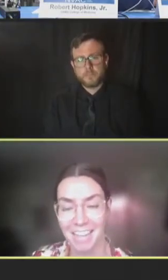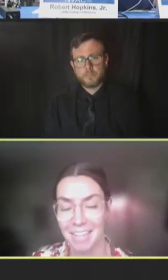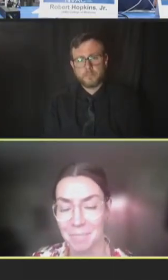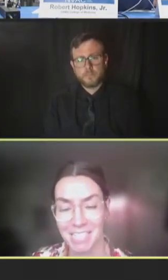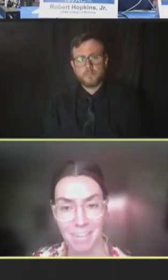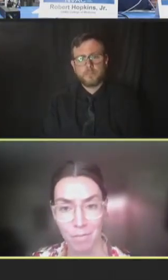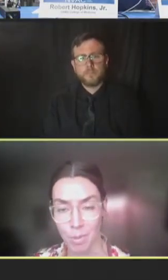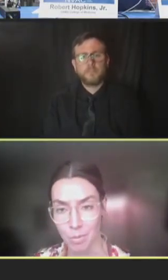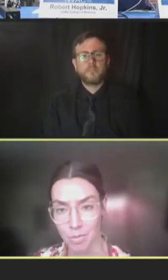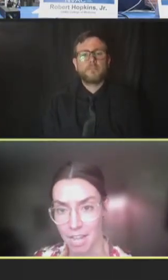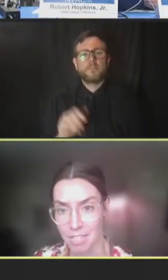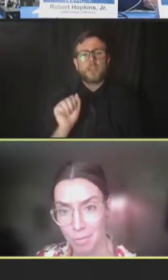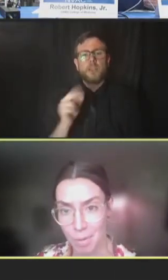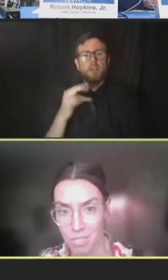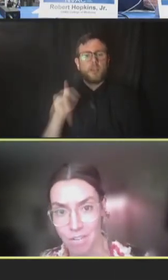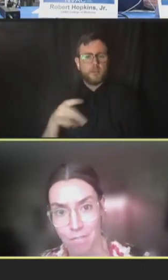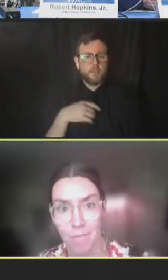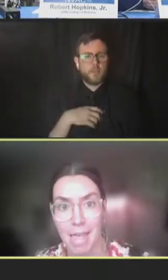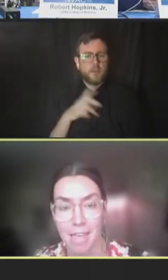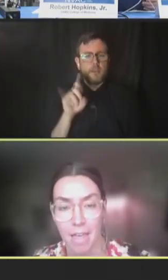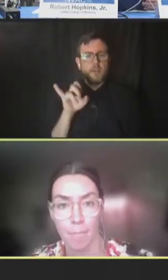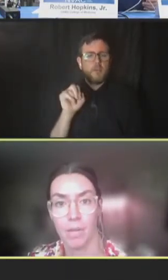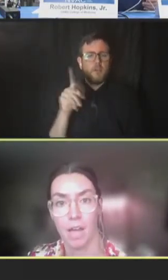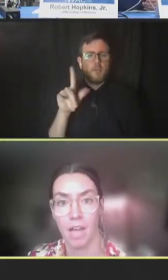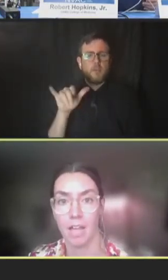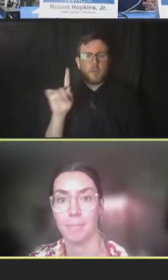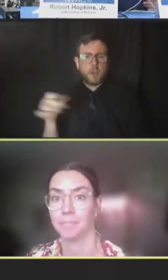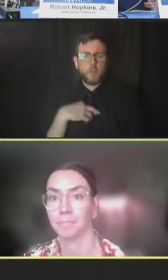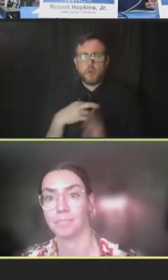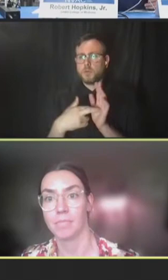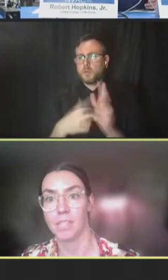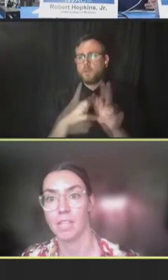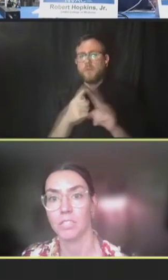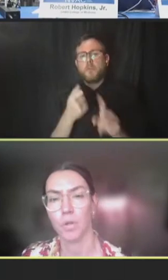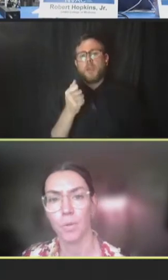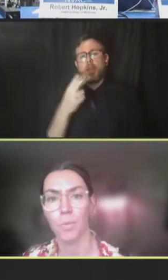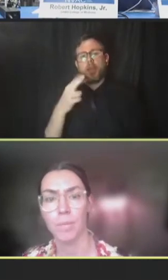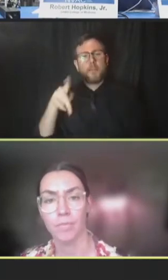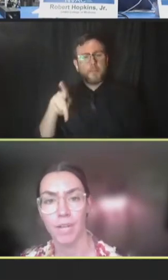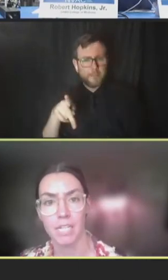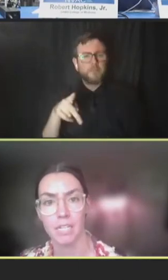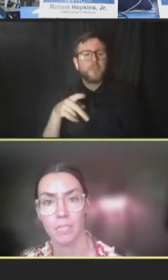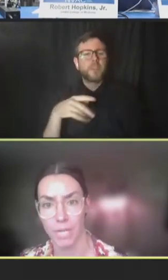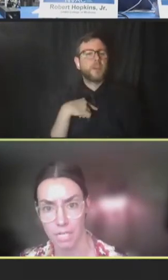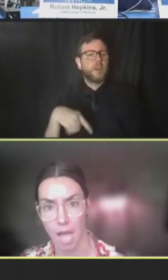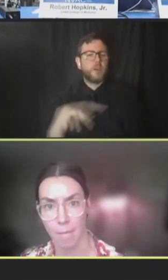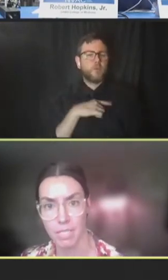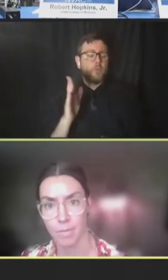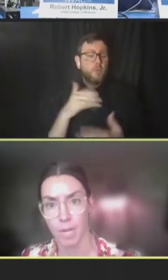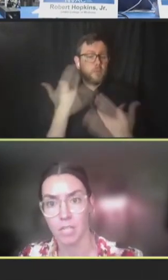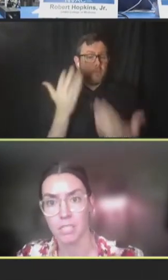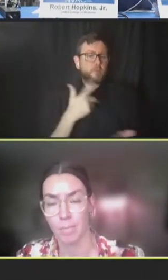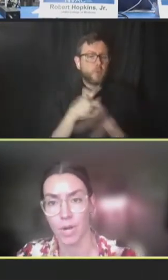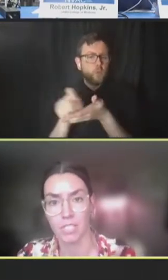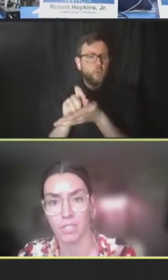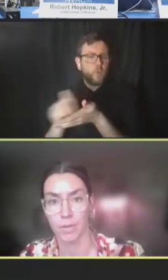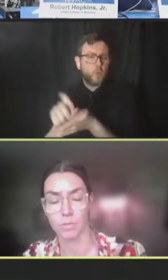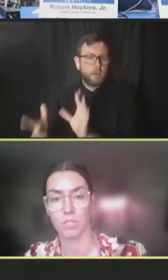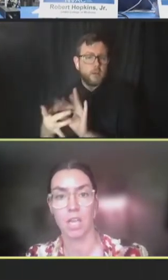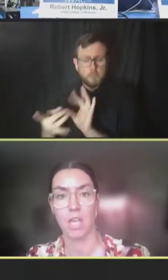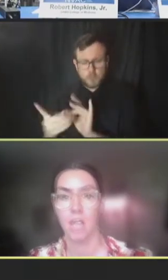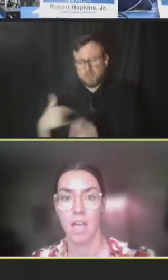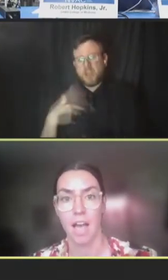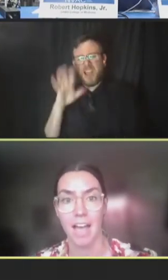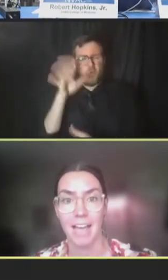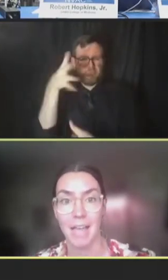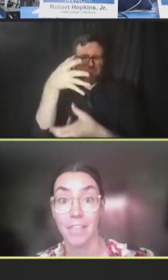Hi, this is Devin Plote as a representative from AHIP. So we provided written comments, but I'll summarize